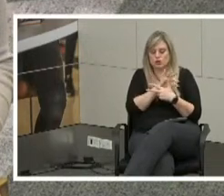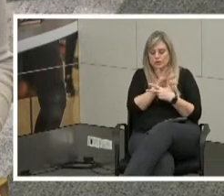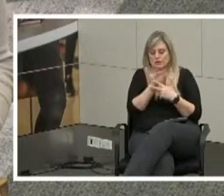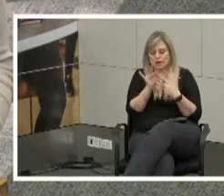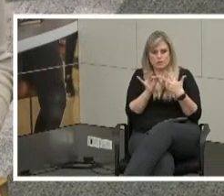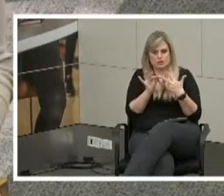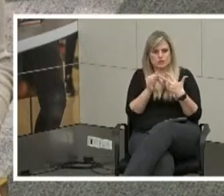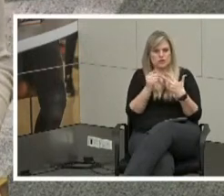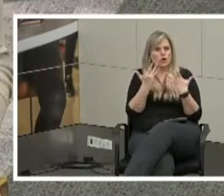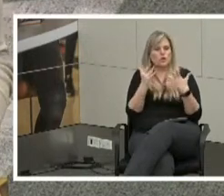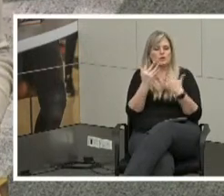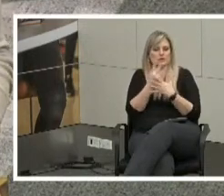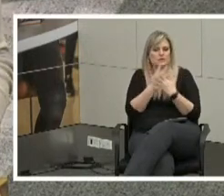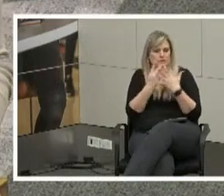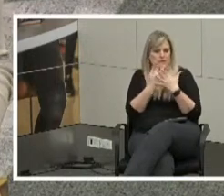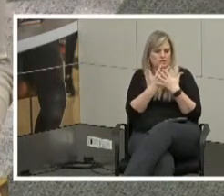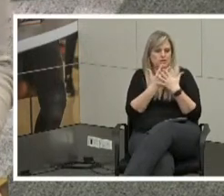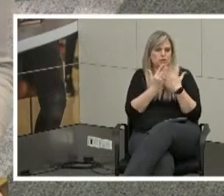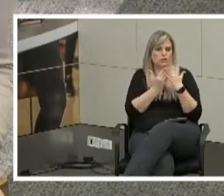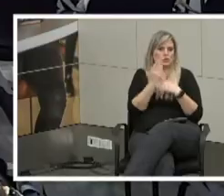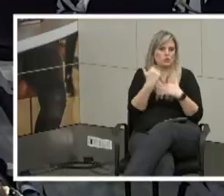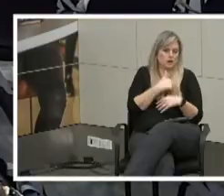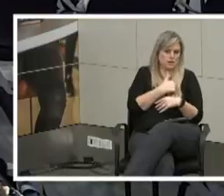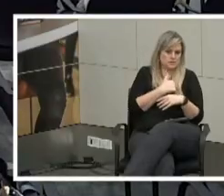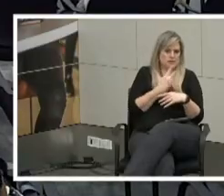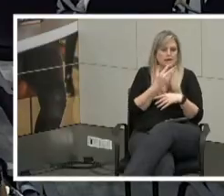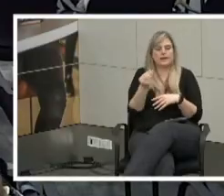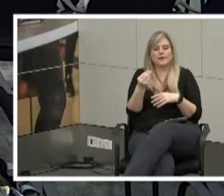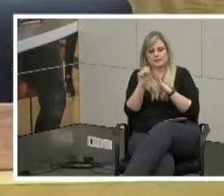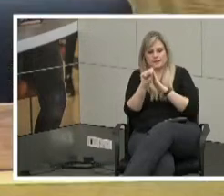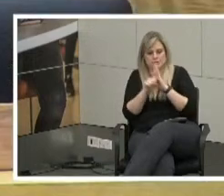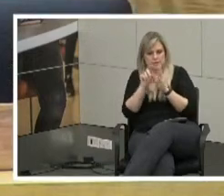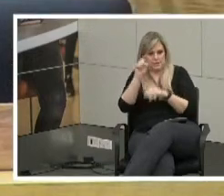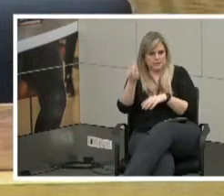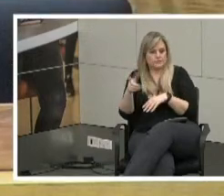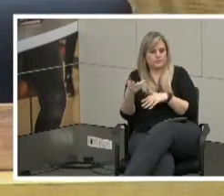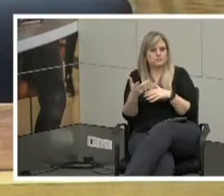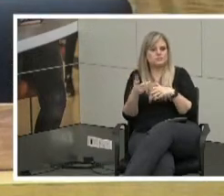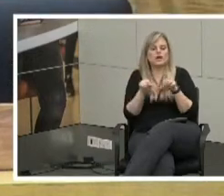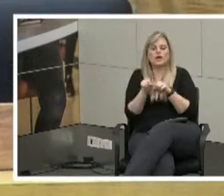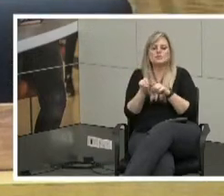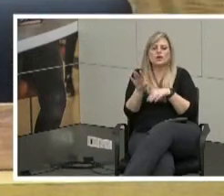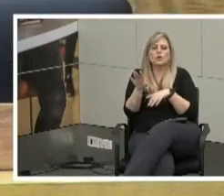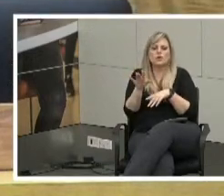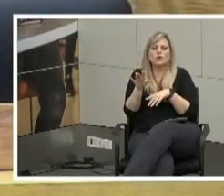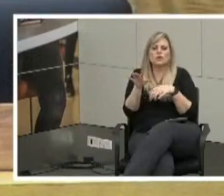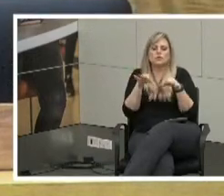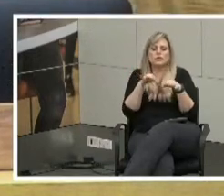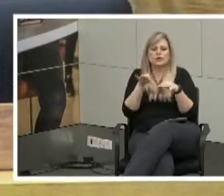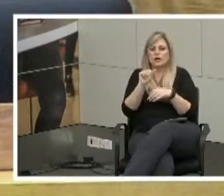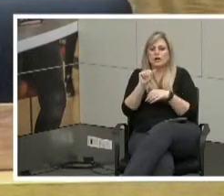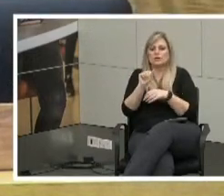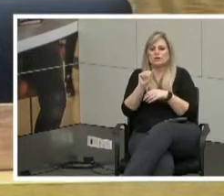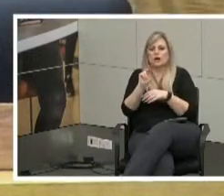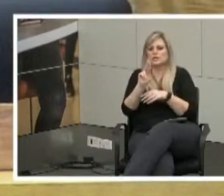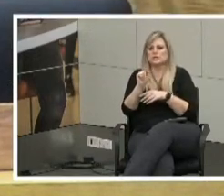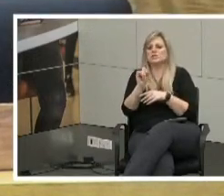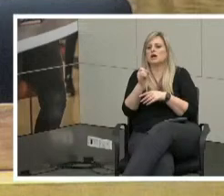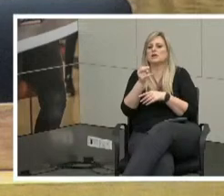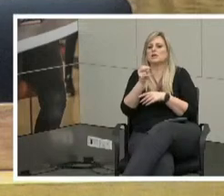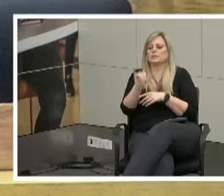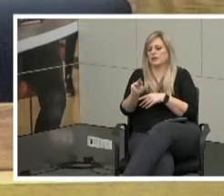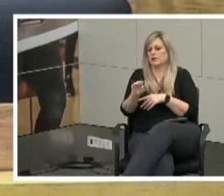we provide are vetted by us and the state and and also as part of the defined autonomy um